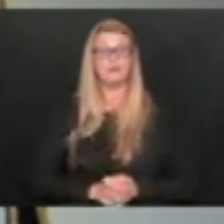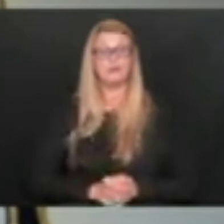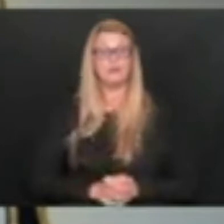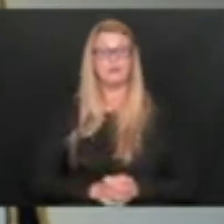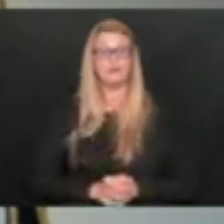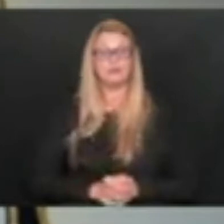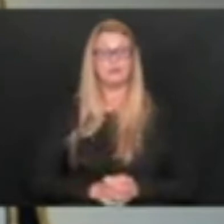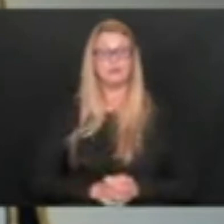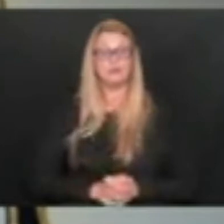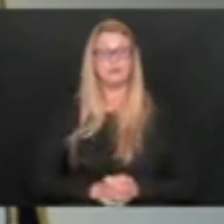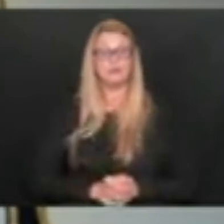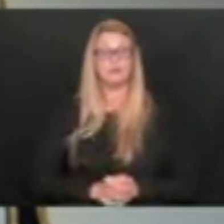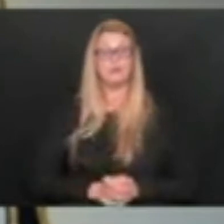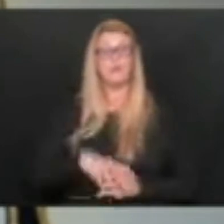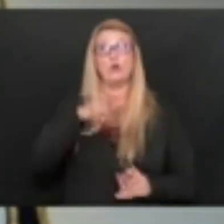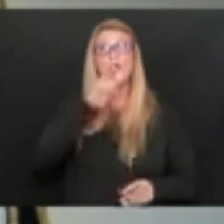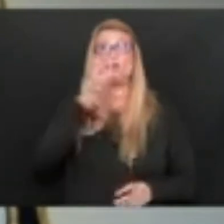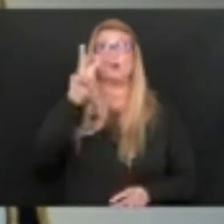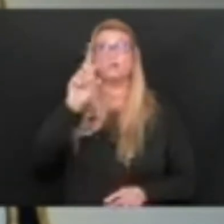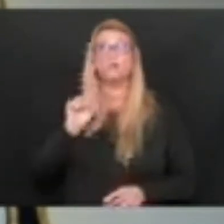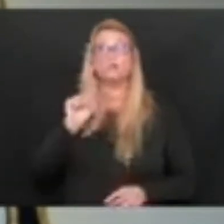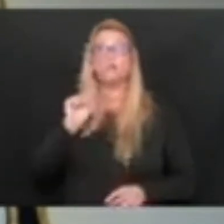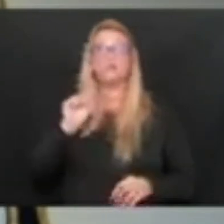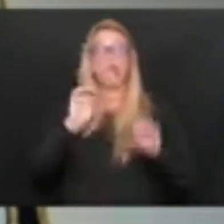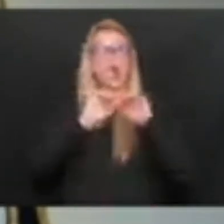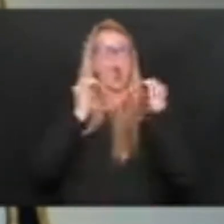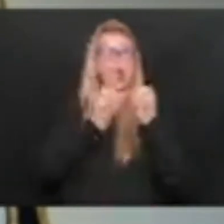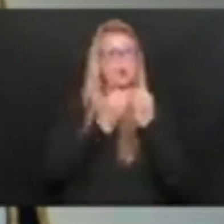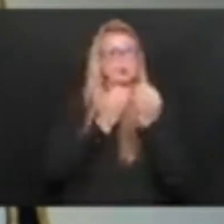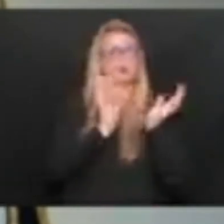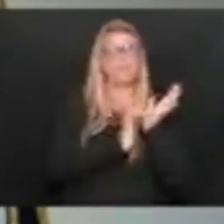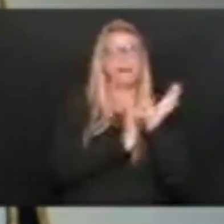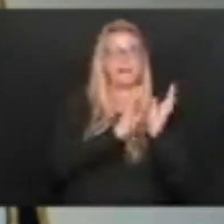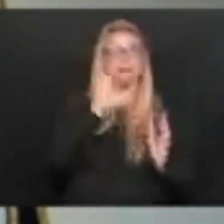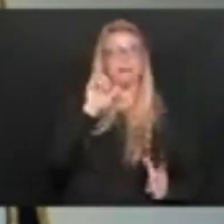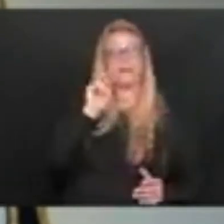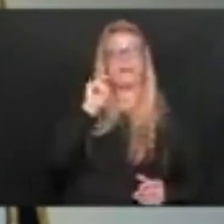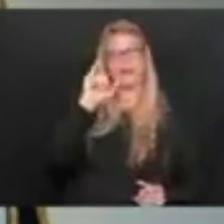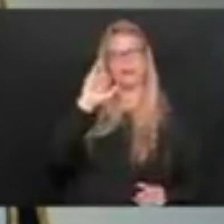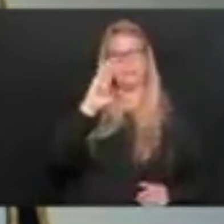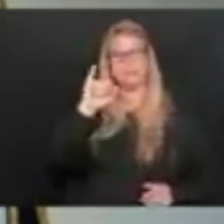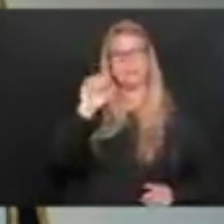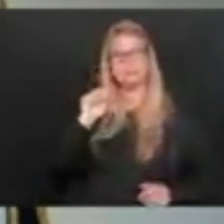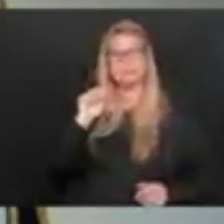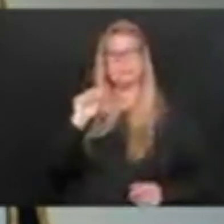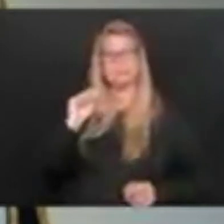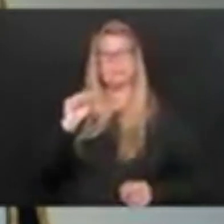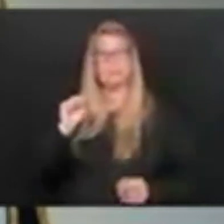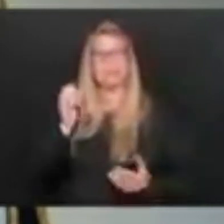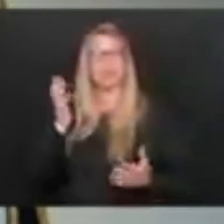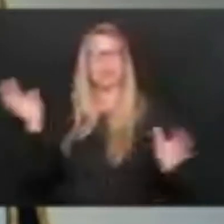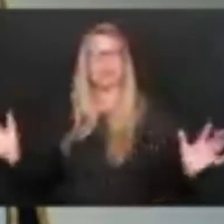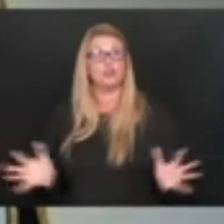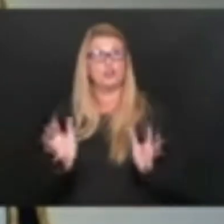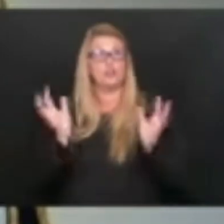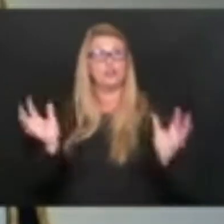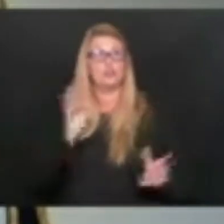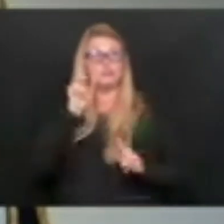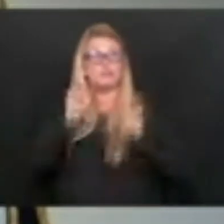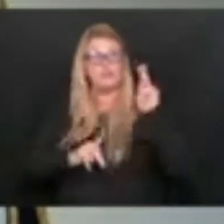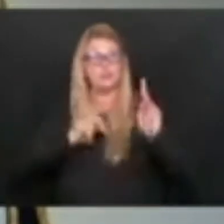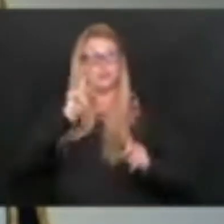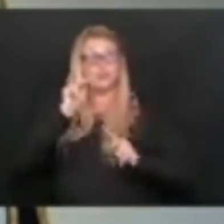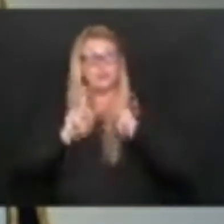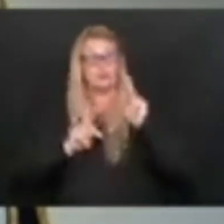The West Virginia Office of Medical Cannabis encourages individuals eligible West